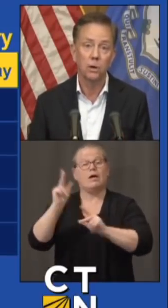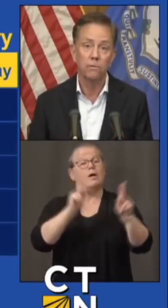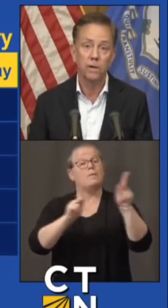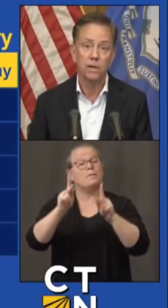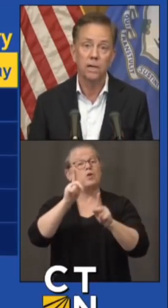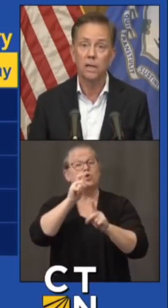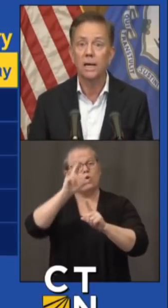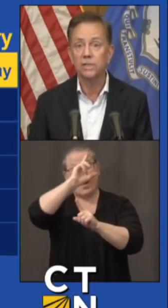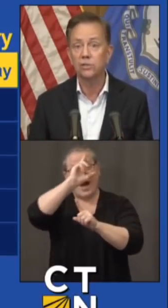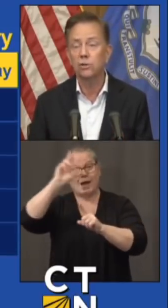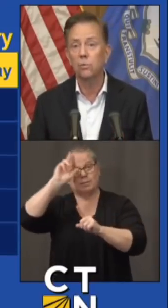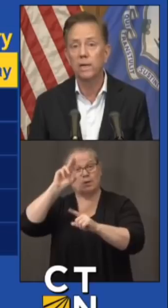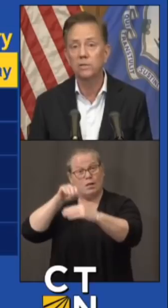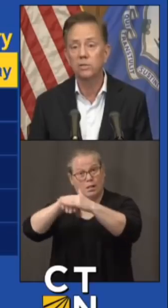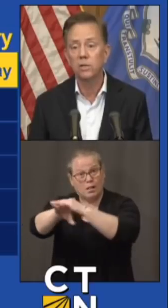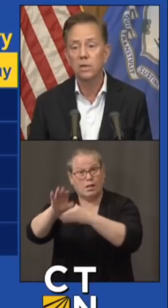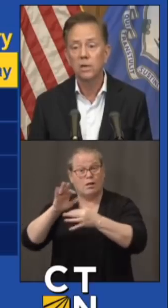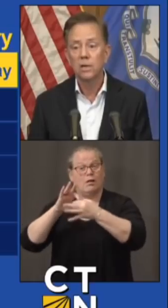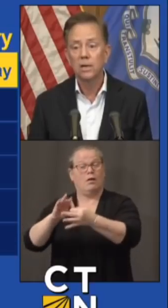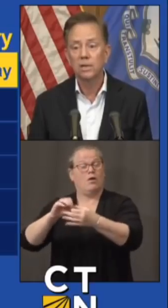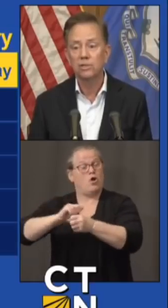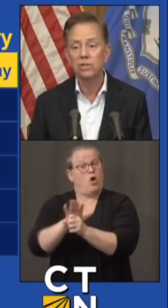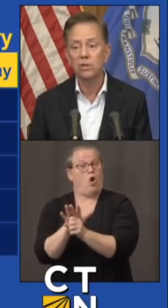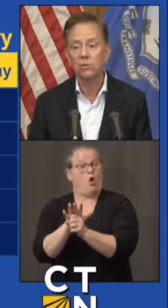related to COVID in the last 2 weeks.